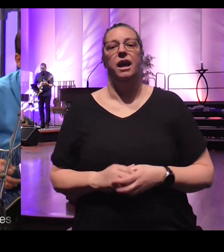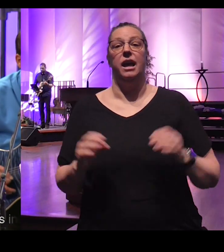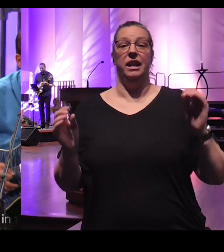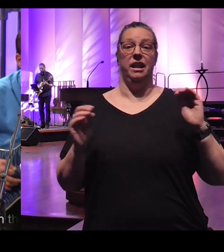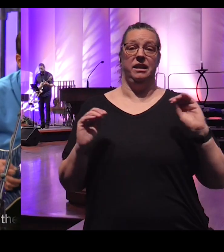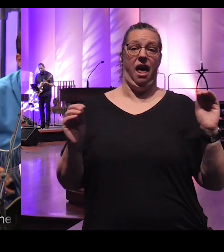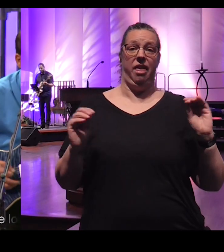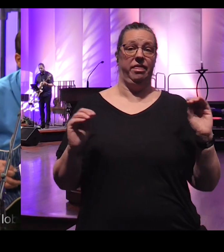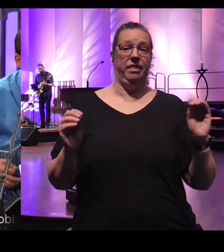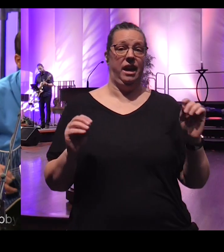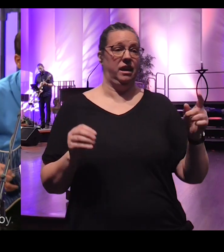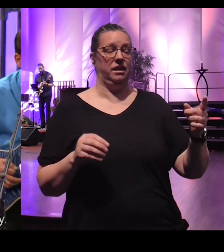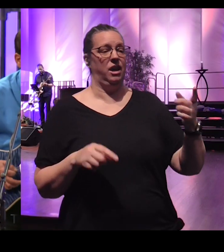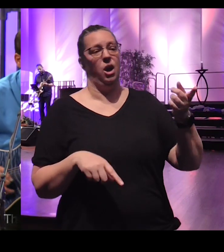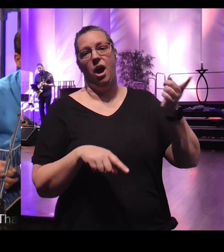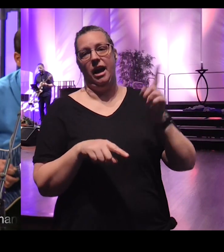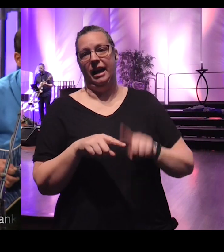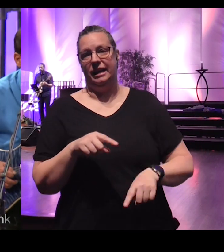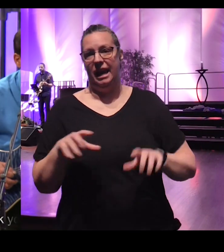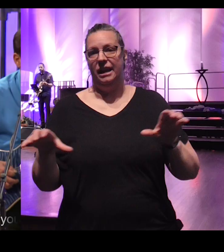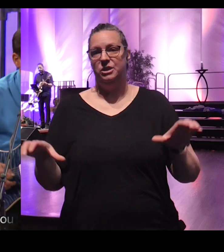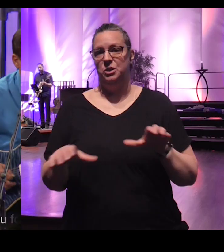Nothing you can do that can't be done.